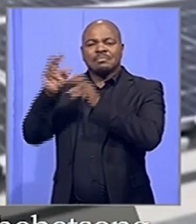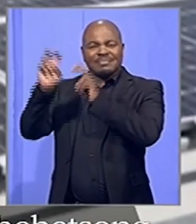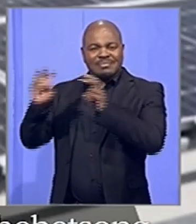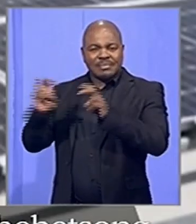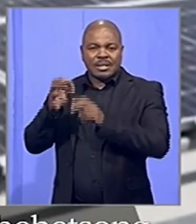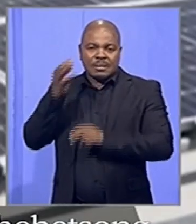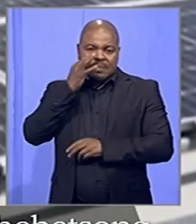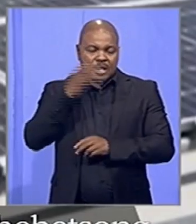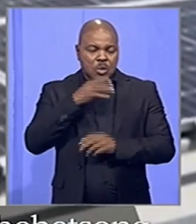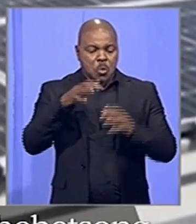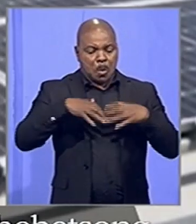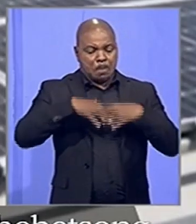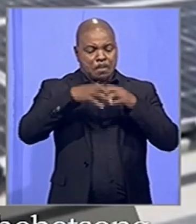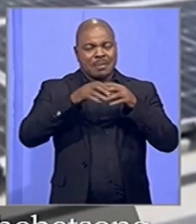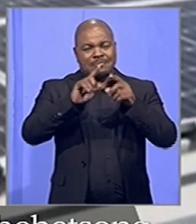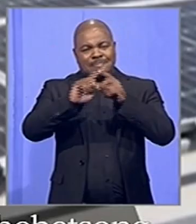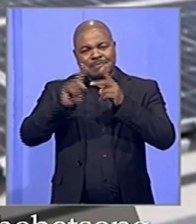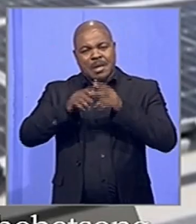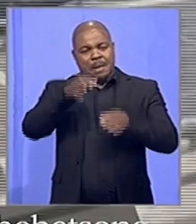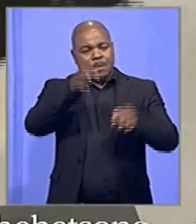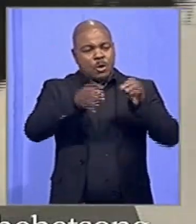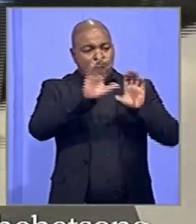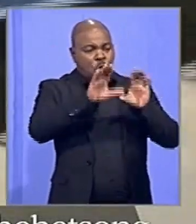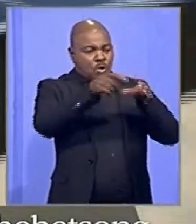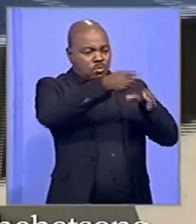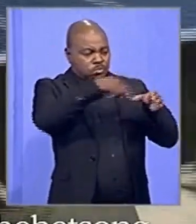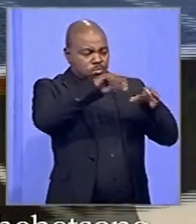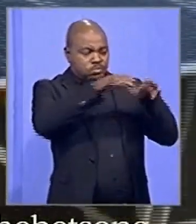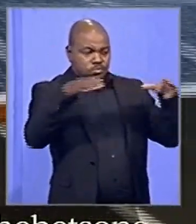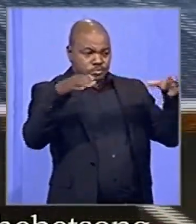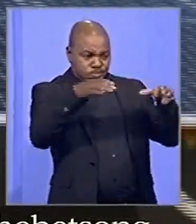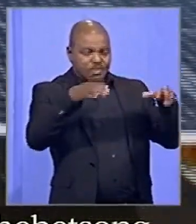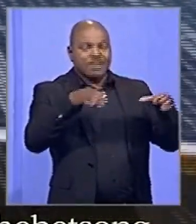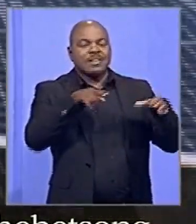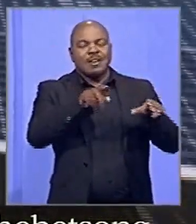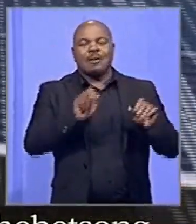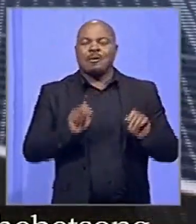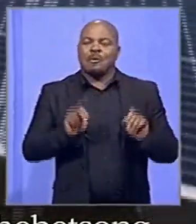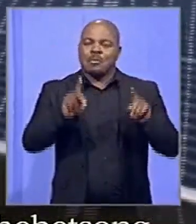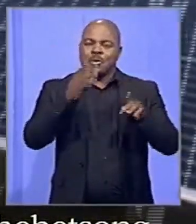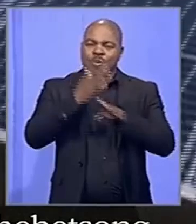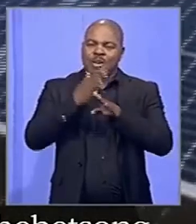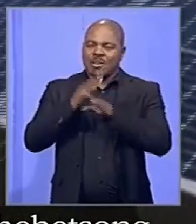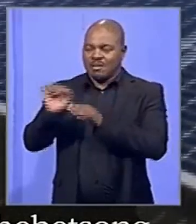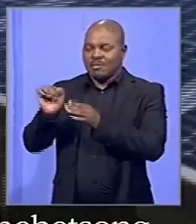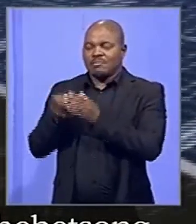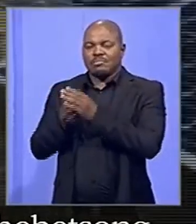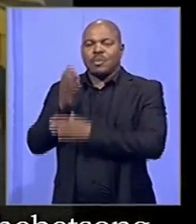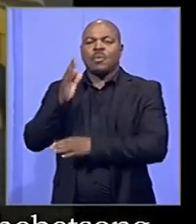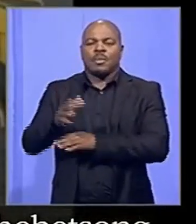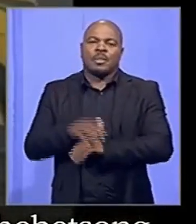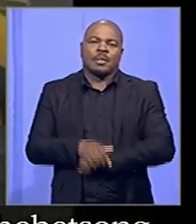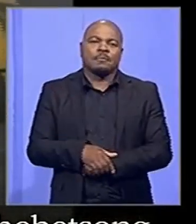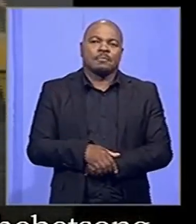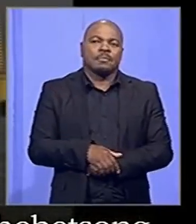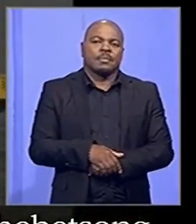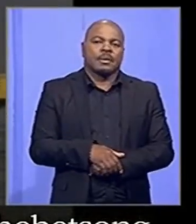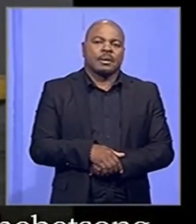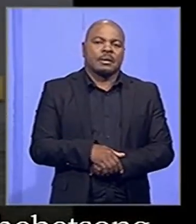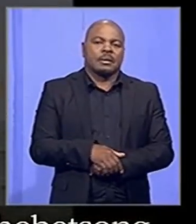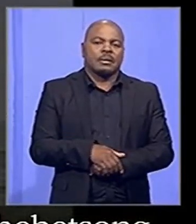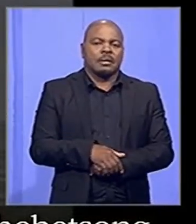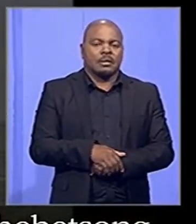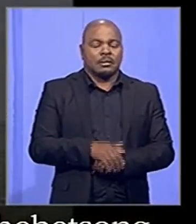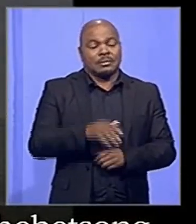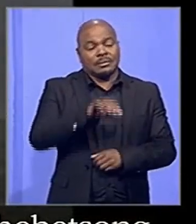motjha wa mekga e fapaneng ya dipolotiki ho tla bula menyetla ya tshebetso ya ona. The Electricity